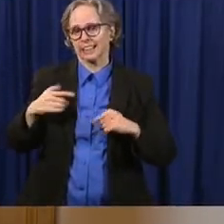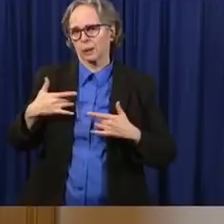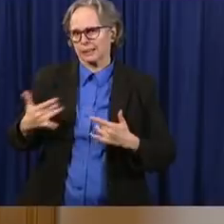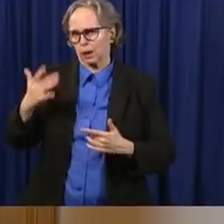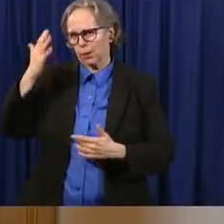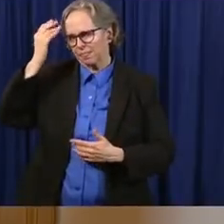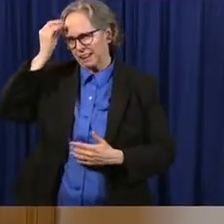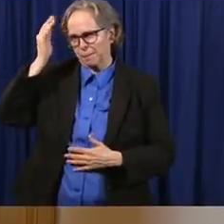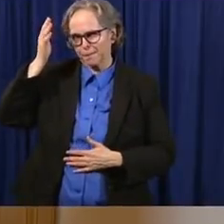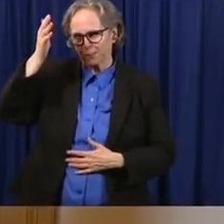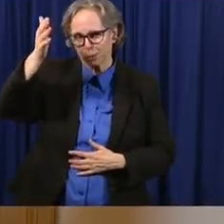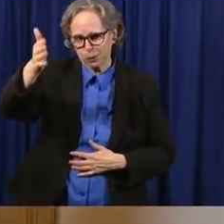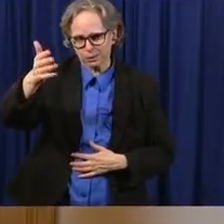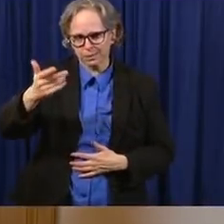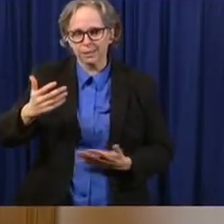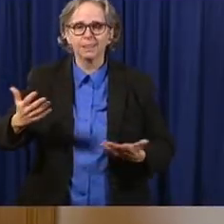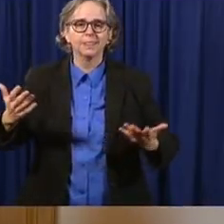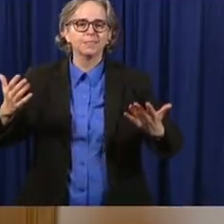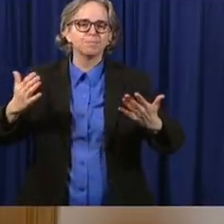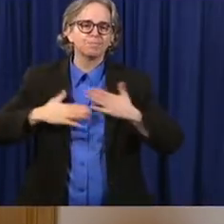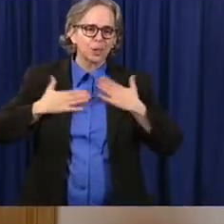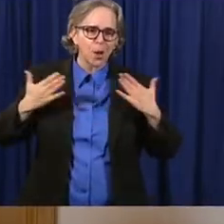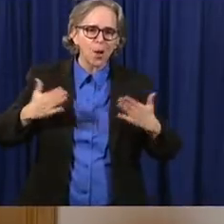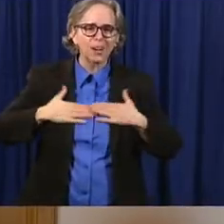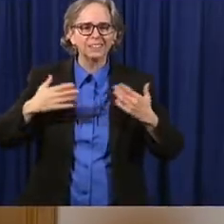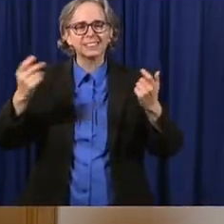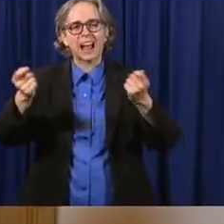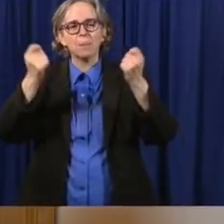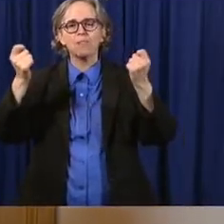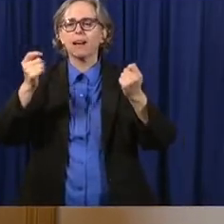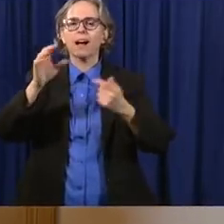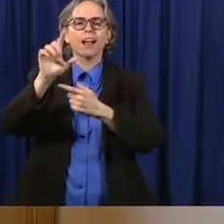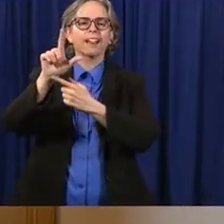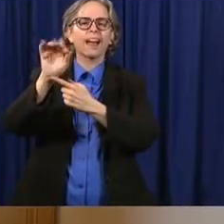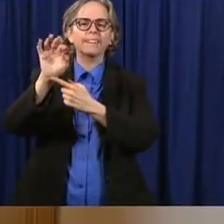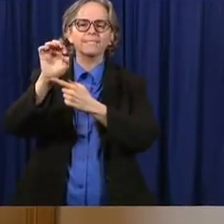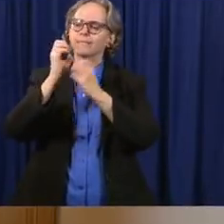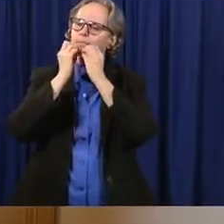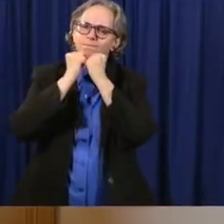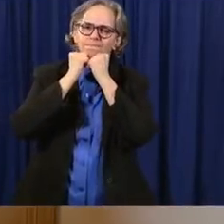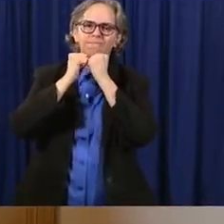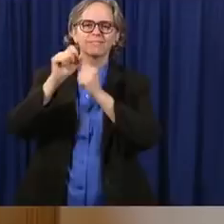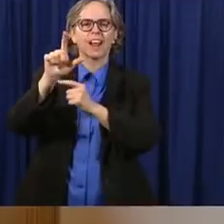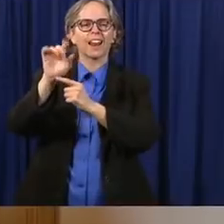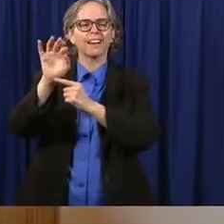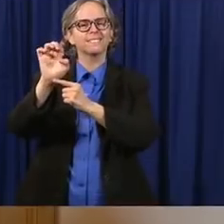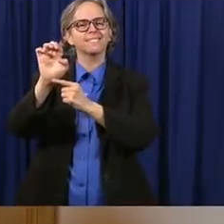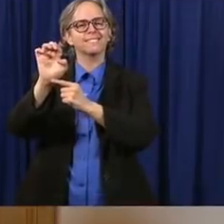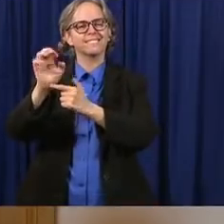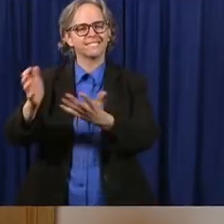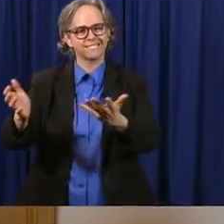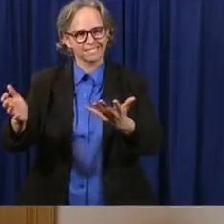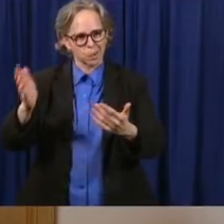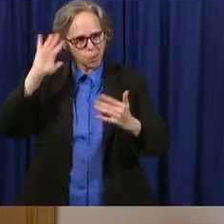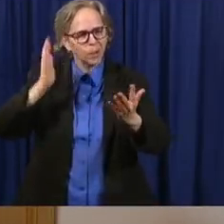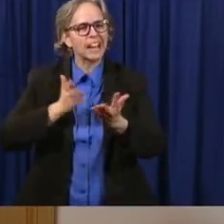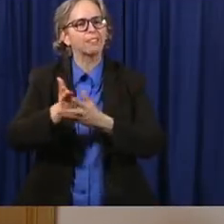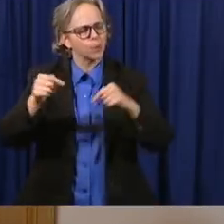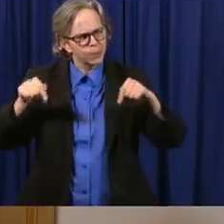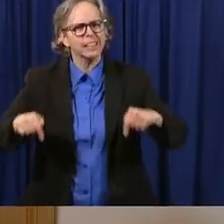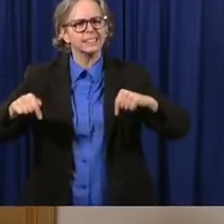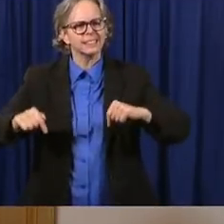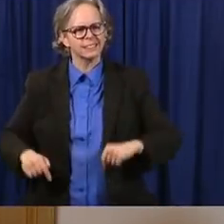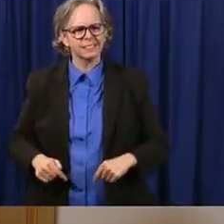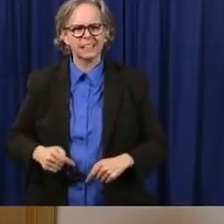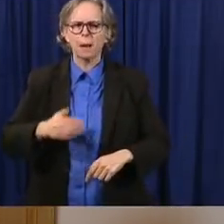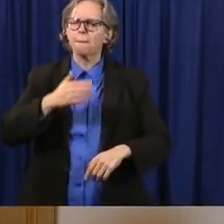to rejoice in life. So we will get through this, and there will be better days ahead. So we wish